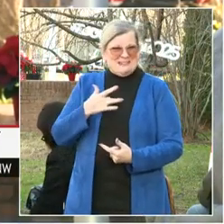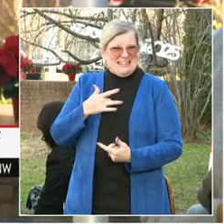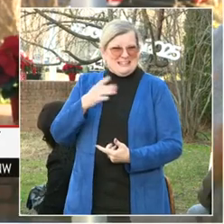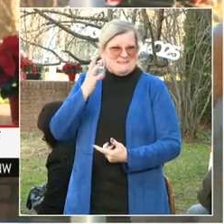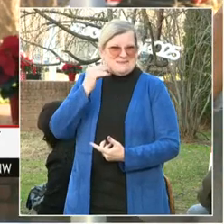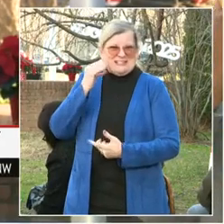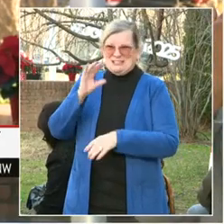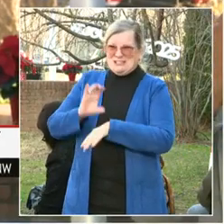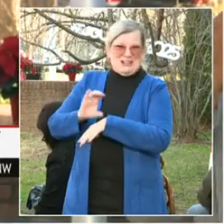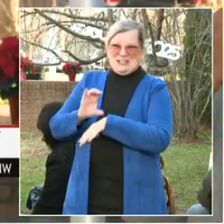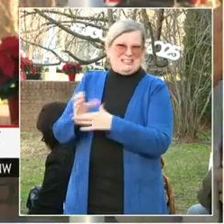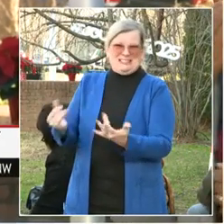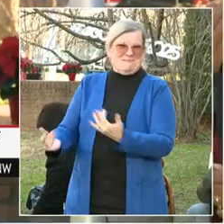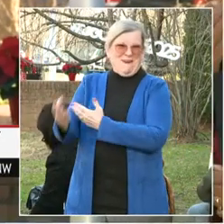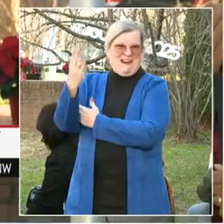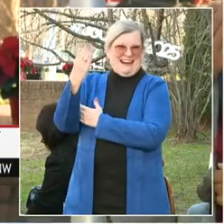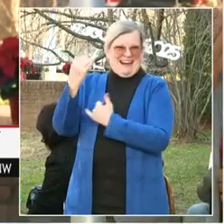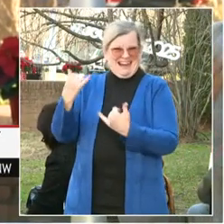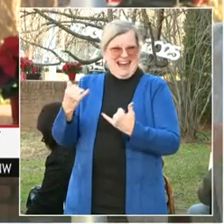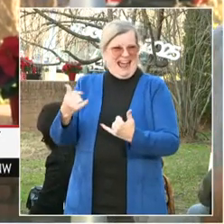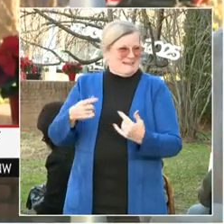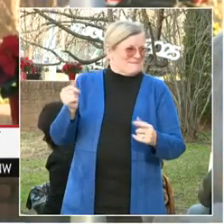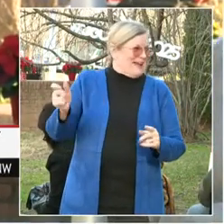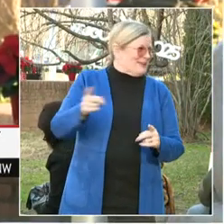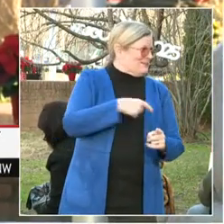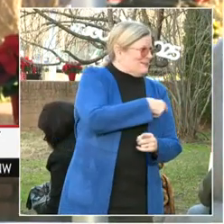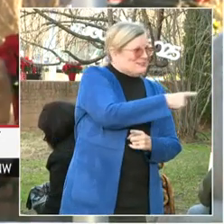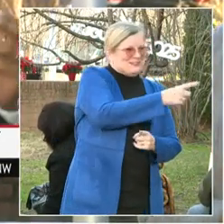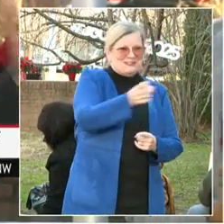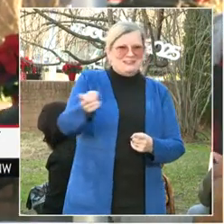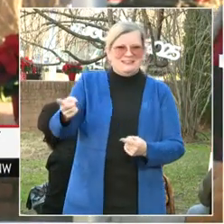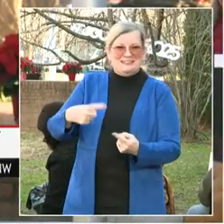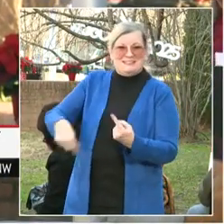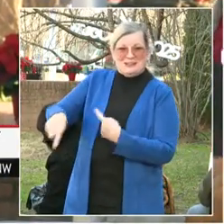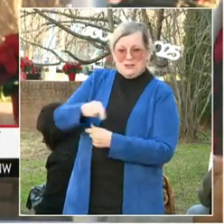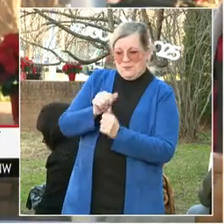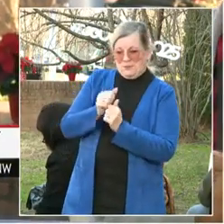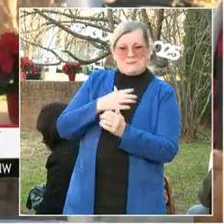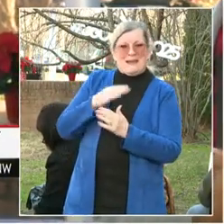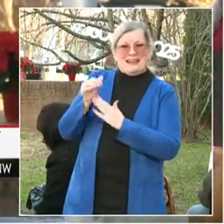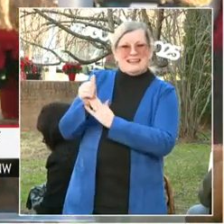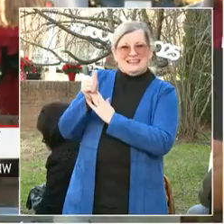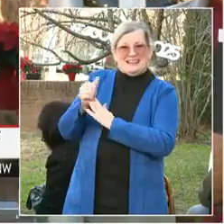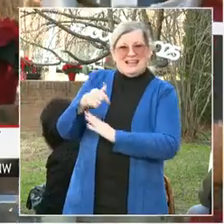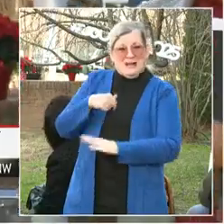my leader and my mayor, but it also happens that Pastor